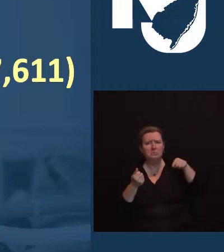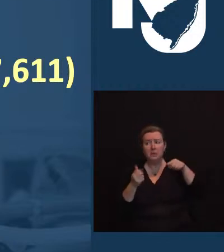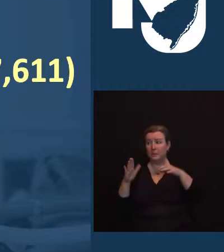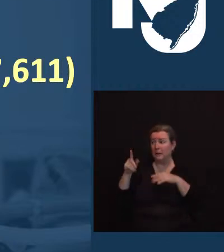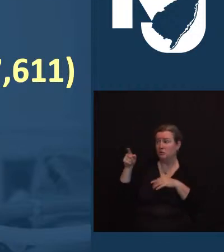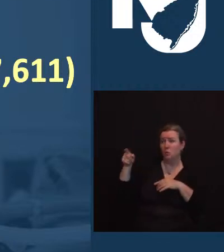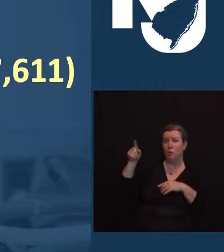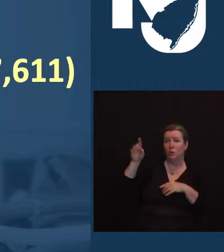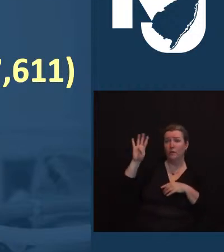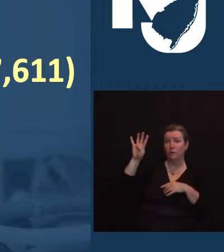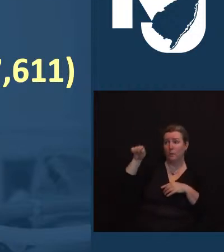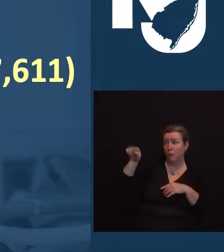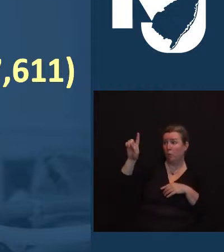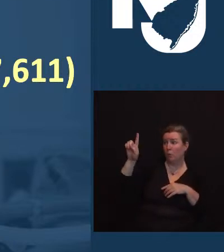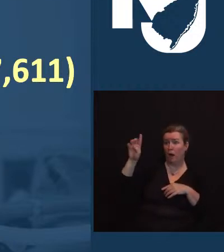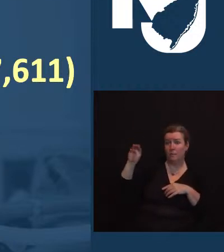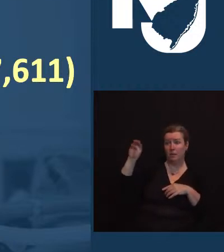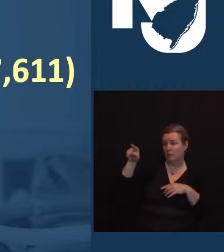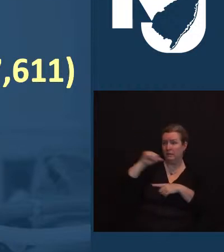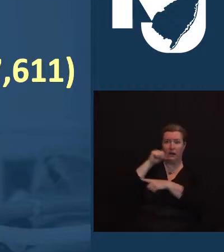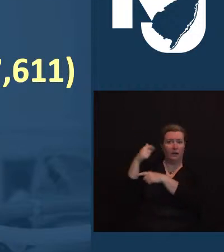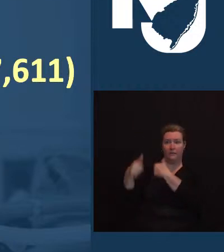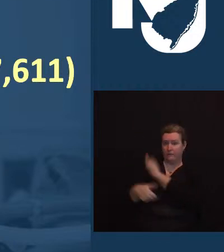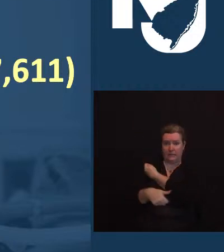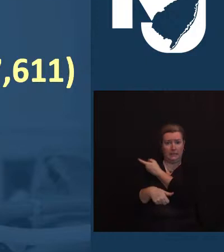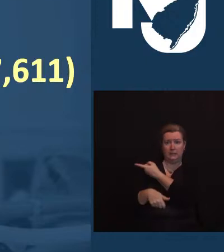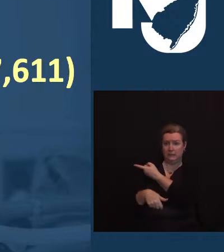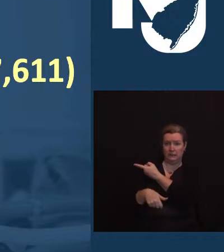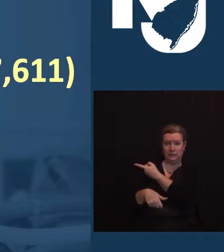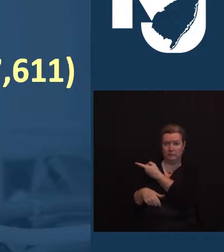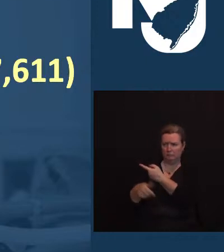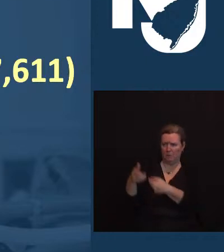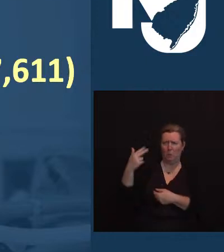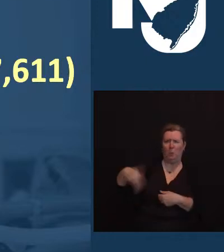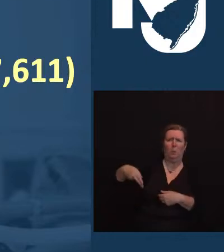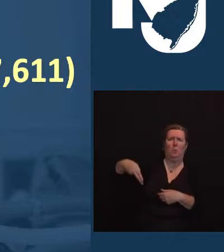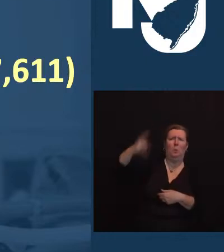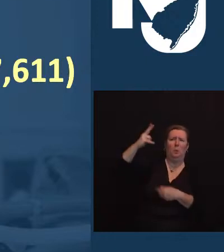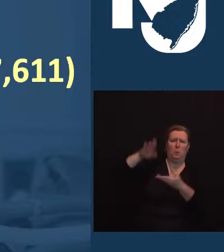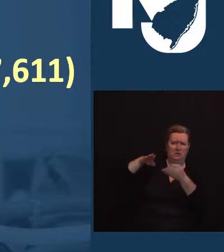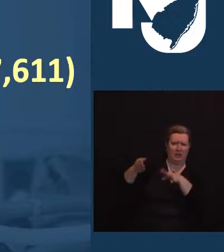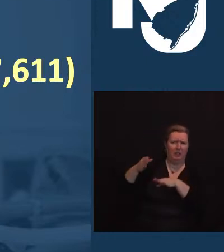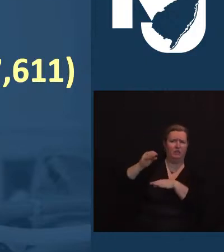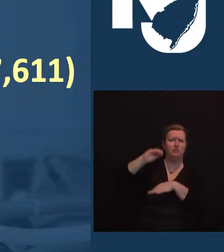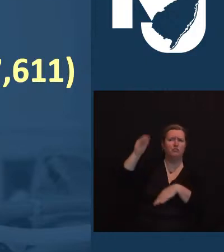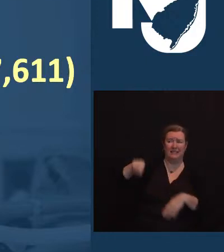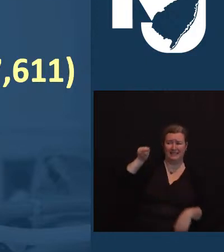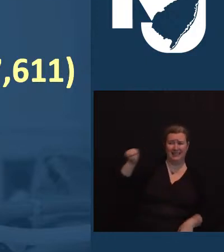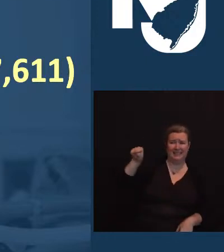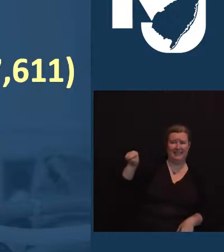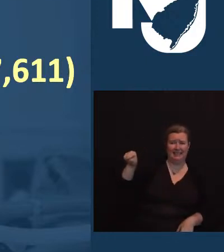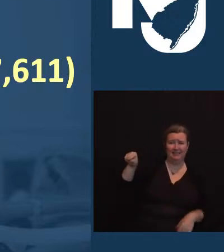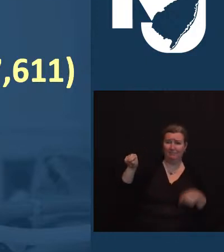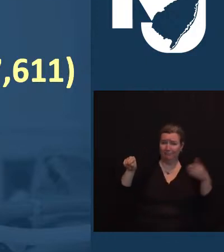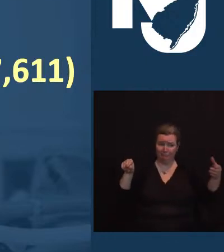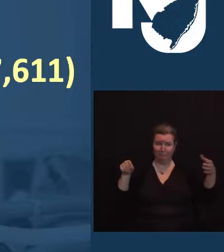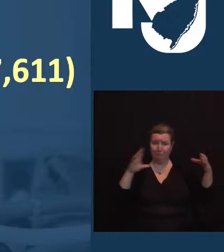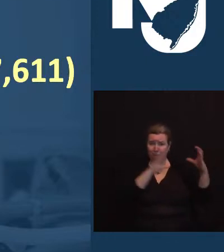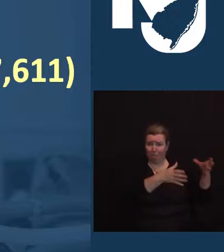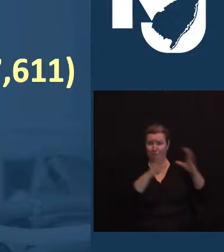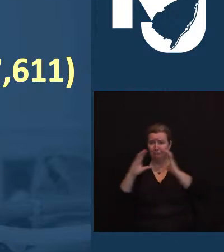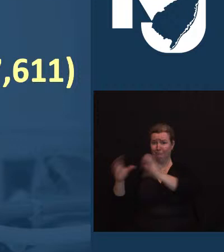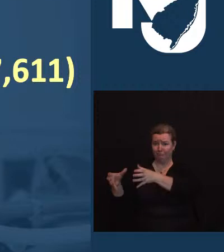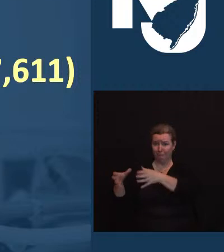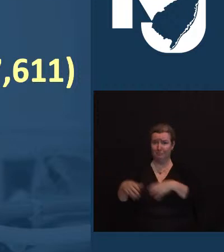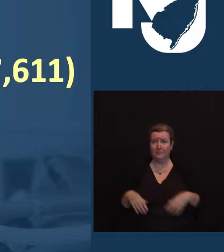among the 4.1 million who are unvaccinated or not yet fully vaccinated. Now, in accordance with the CDC's